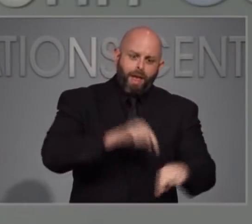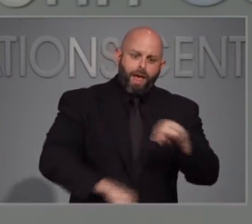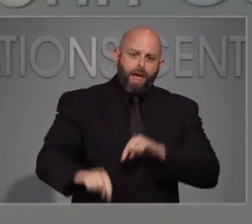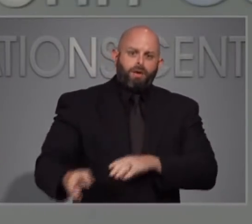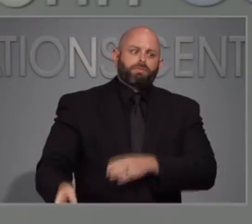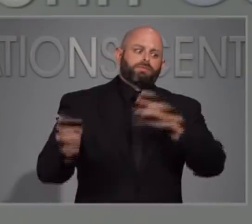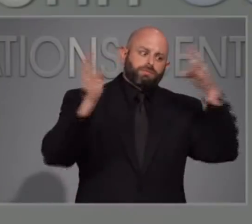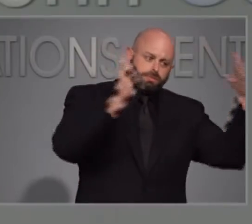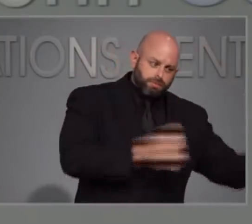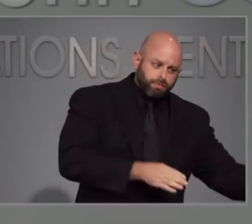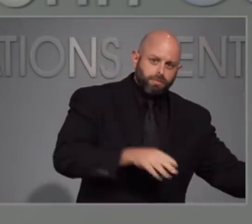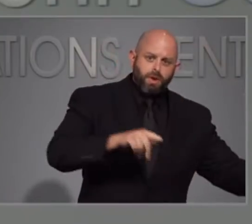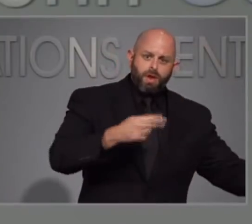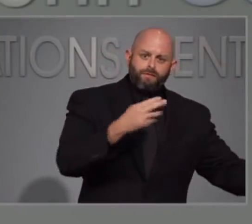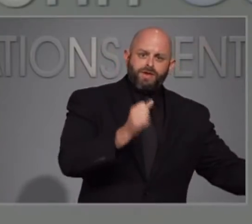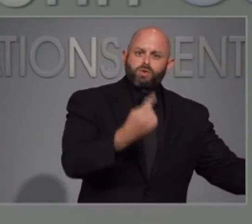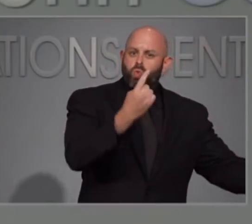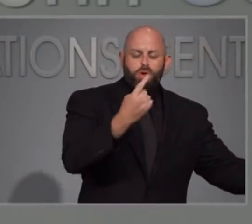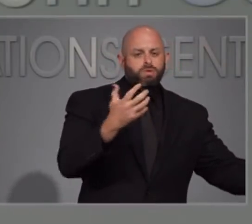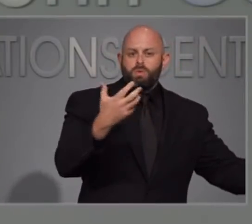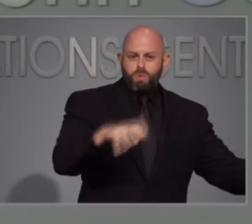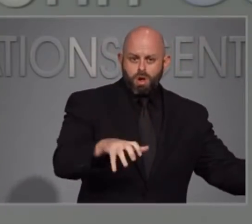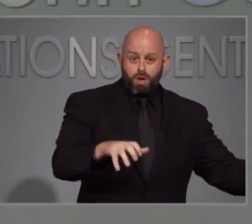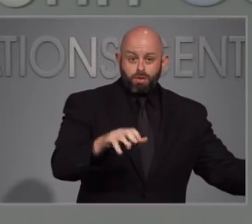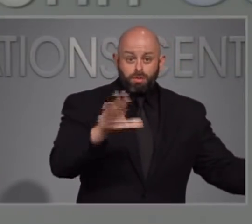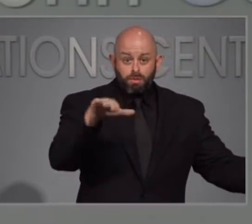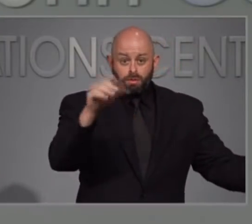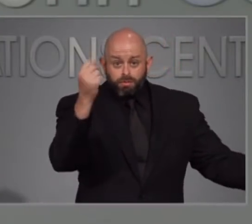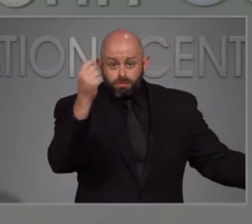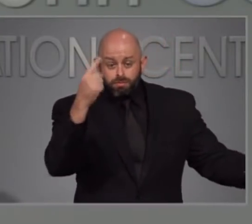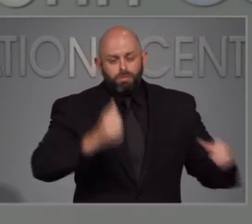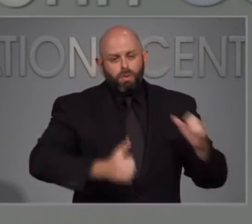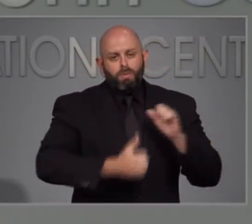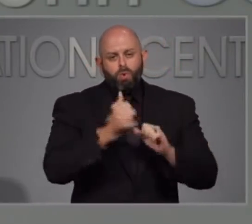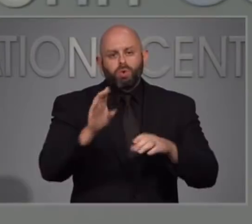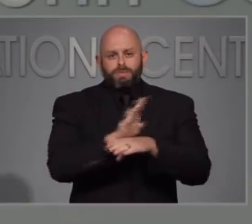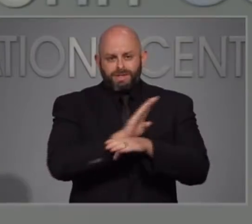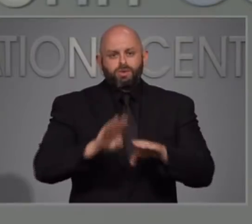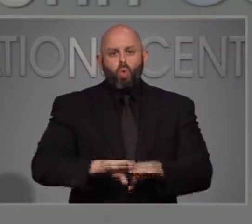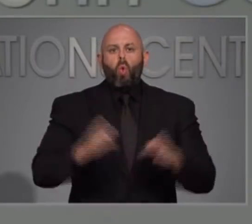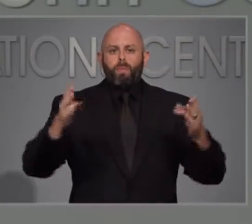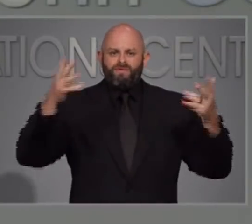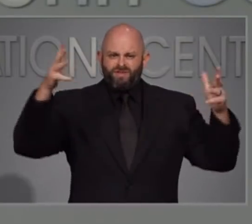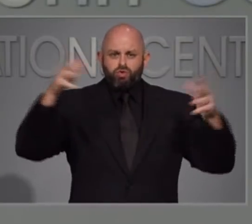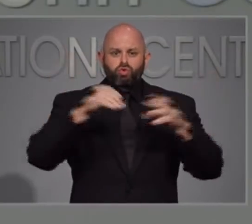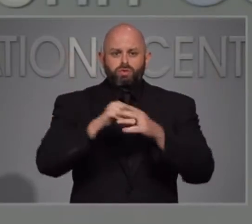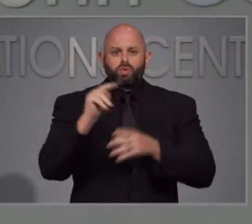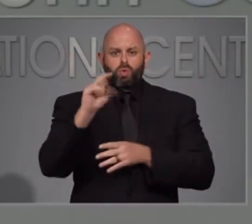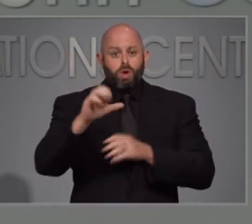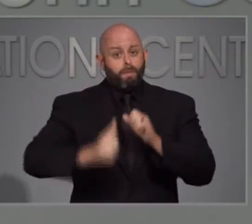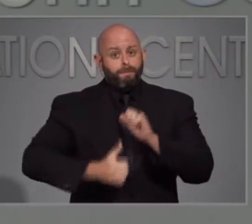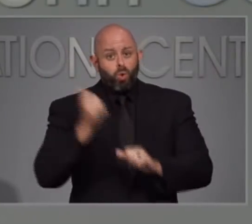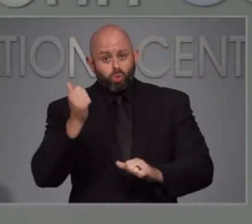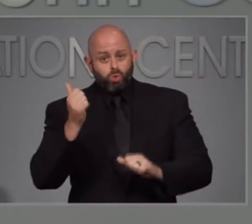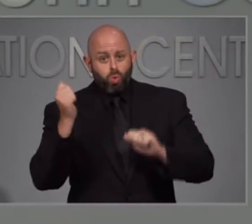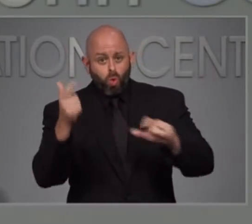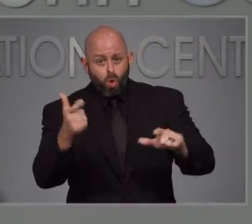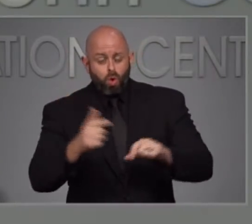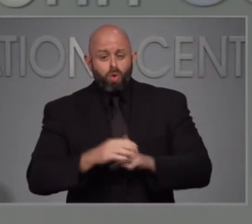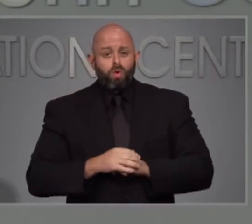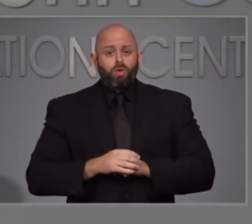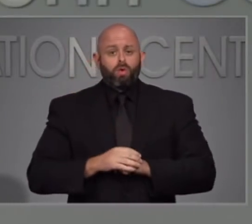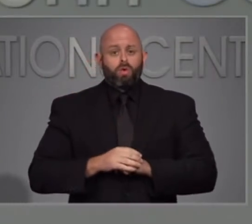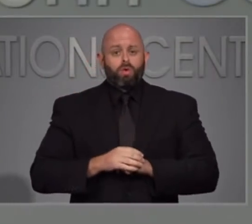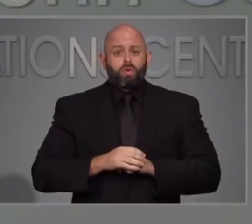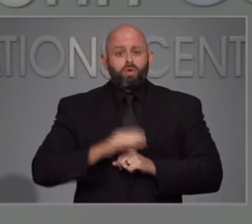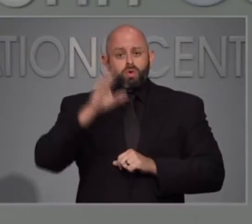businesses open, and most of our businesses are open and running in North Carolina. But we know that when crowds get together